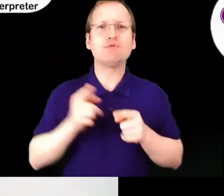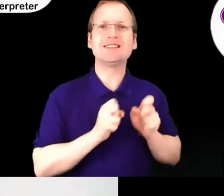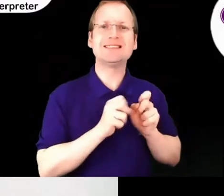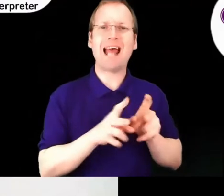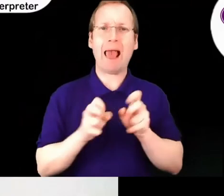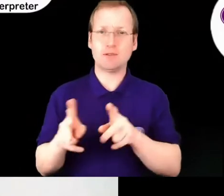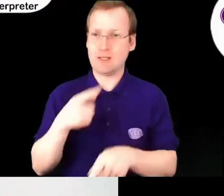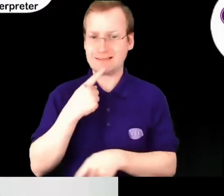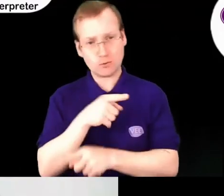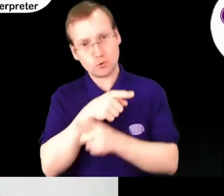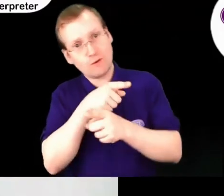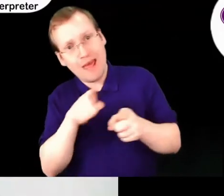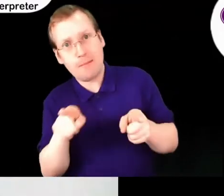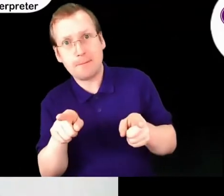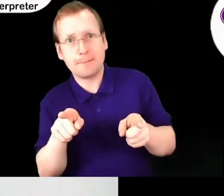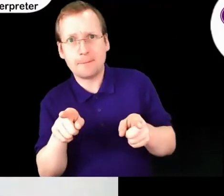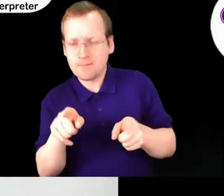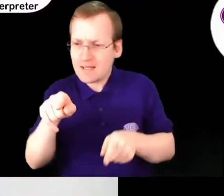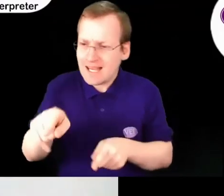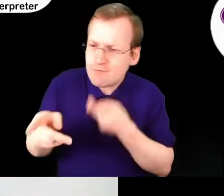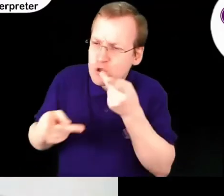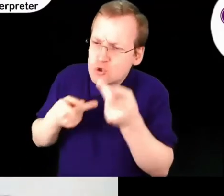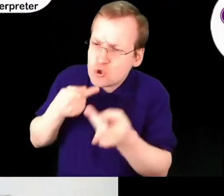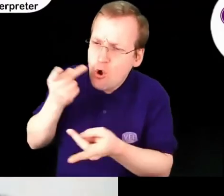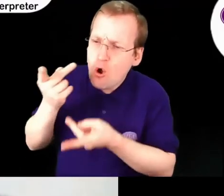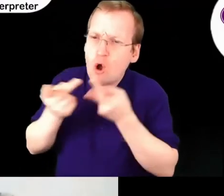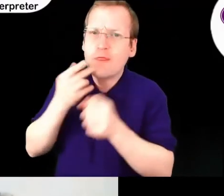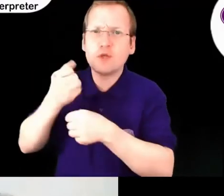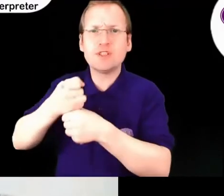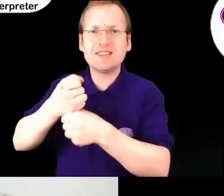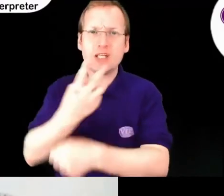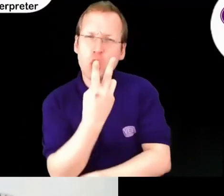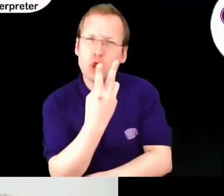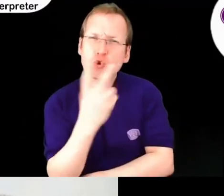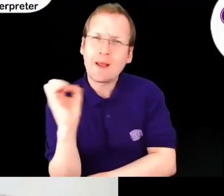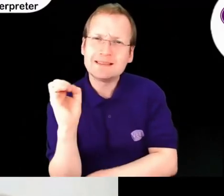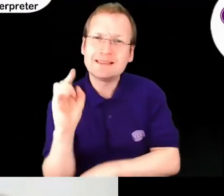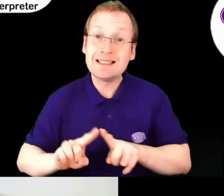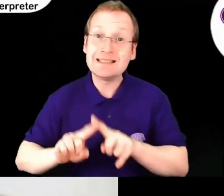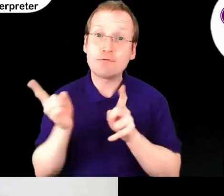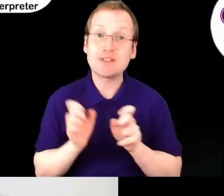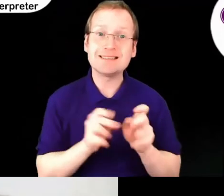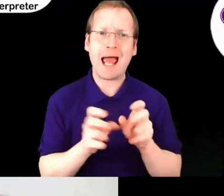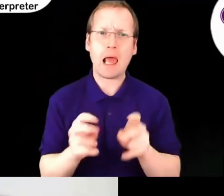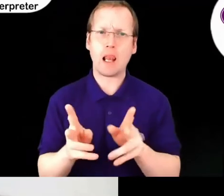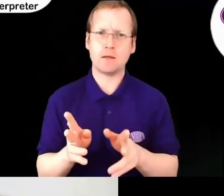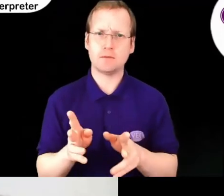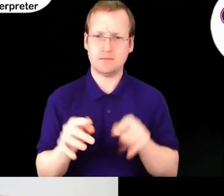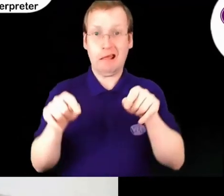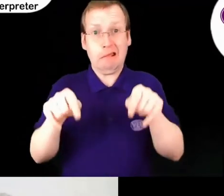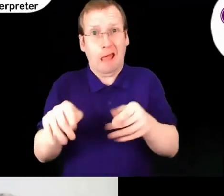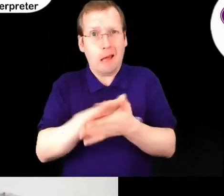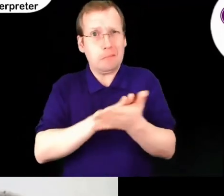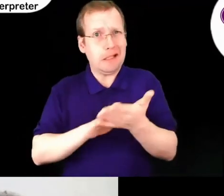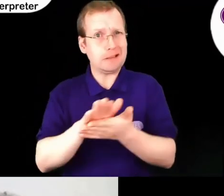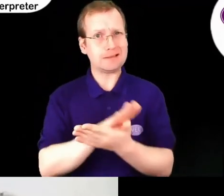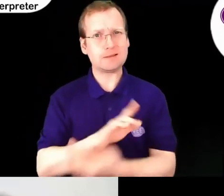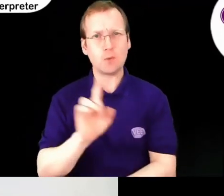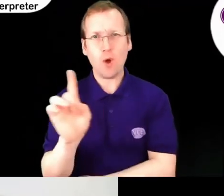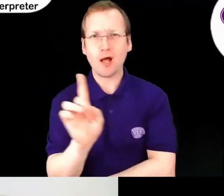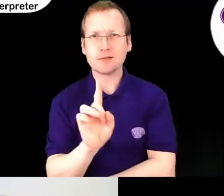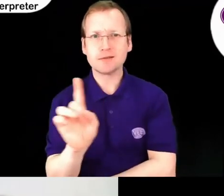so if the song of the church is made up of 20 different styles, what does that mean? And again, I